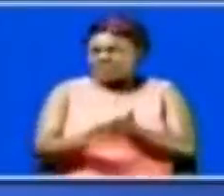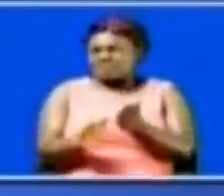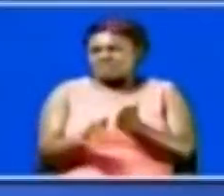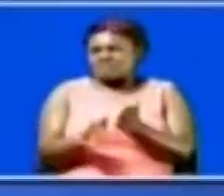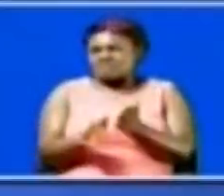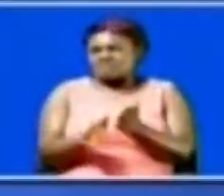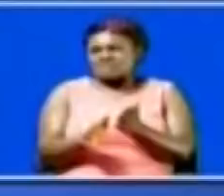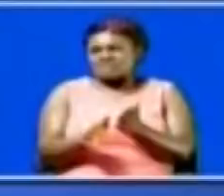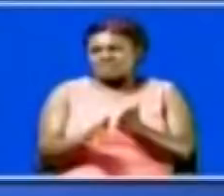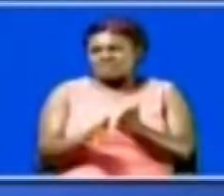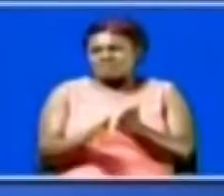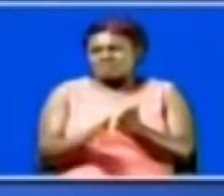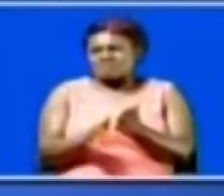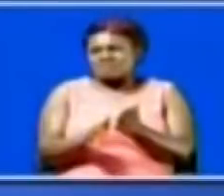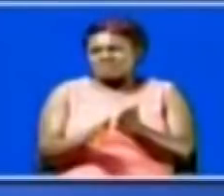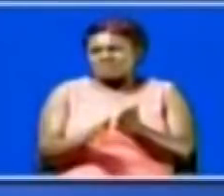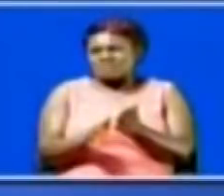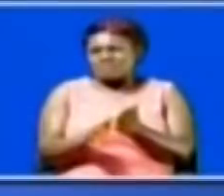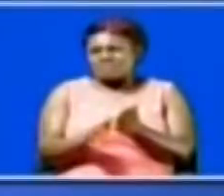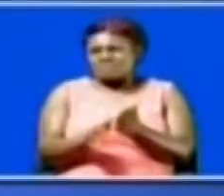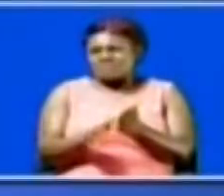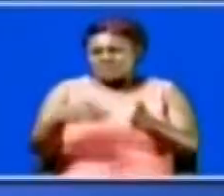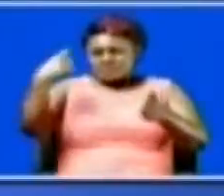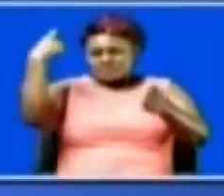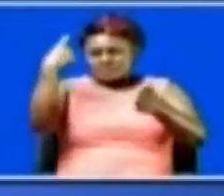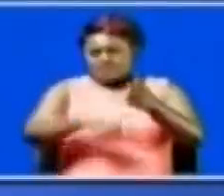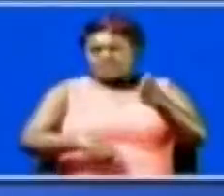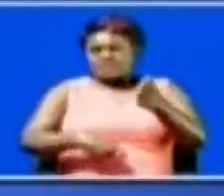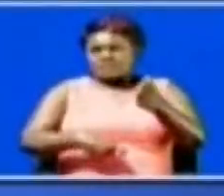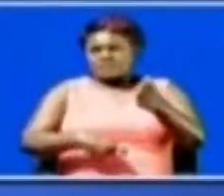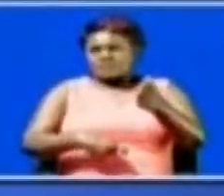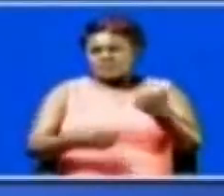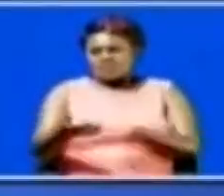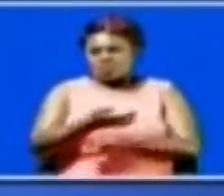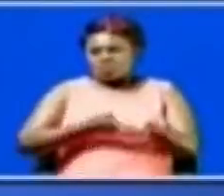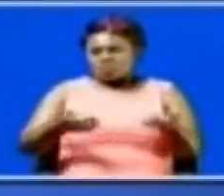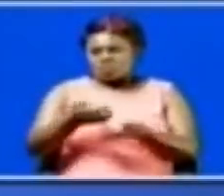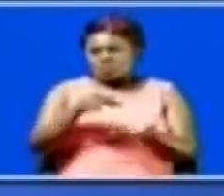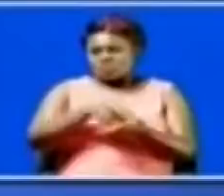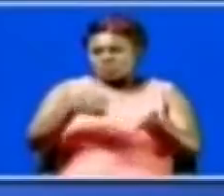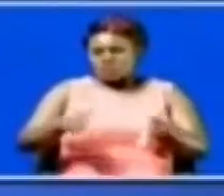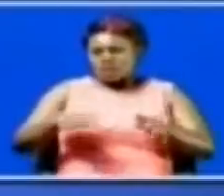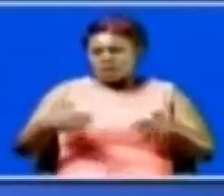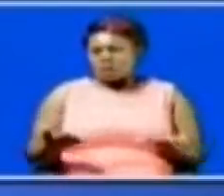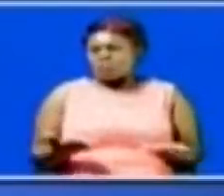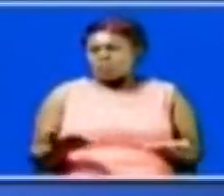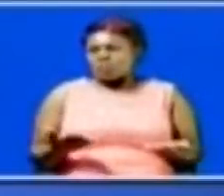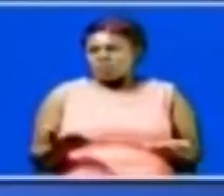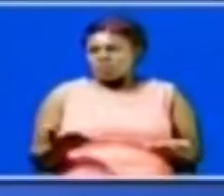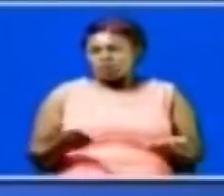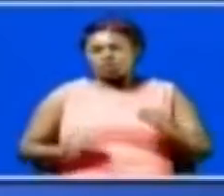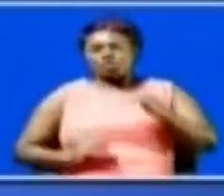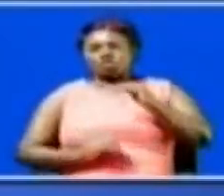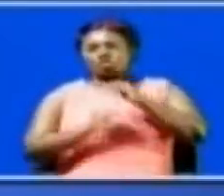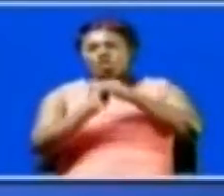people, you can go out there and tax. There isn't. The tax yield on this economy as it is probably at its